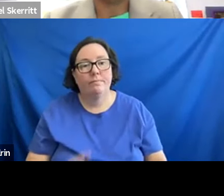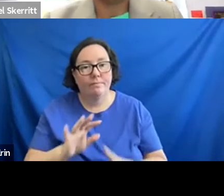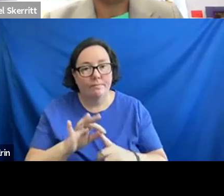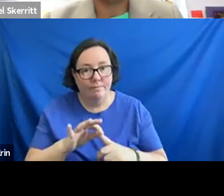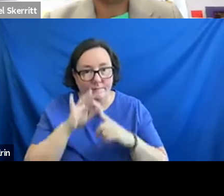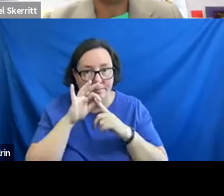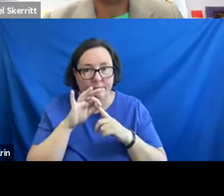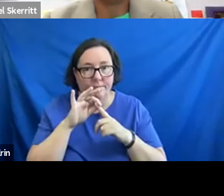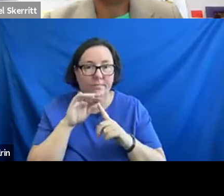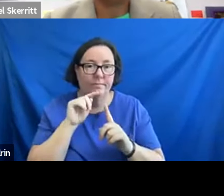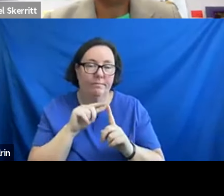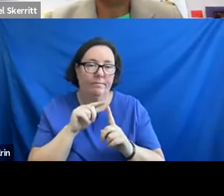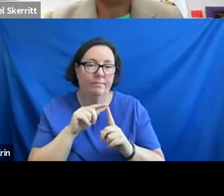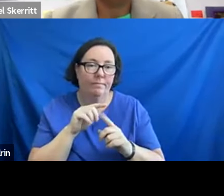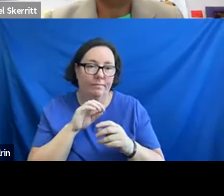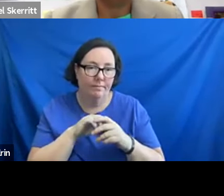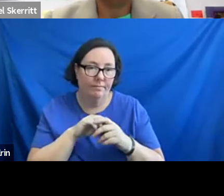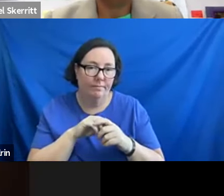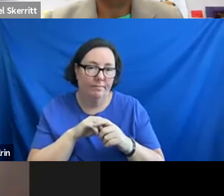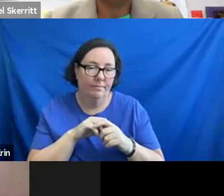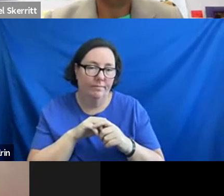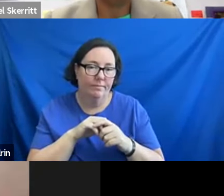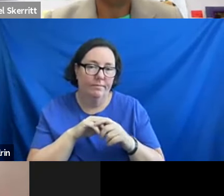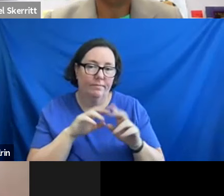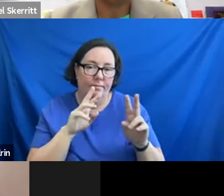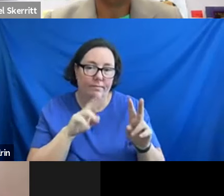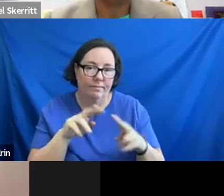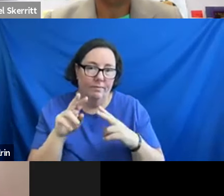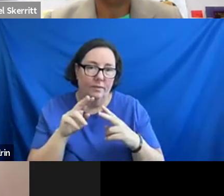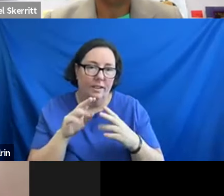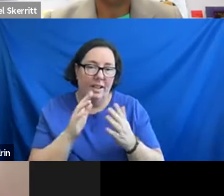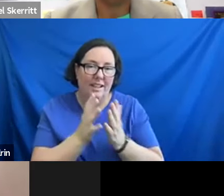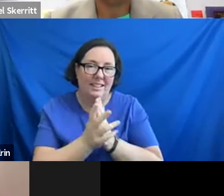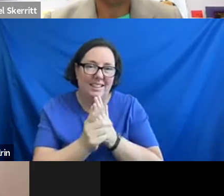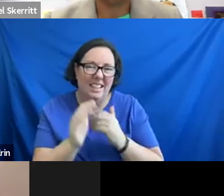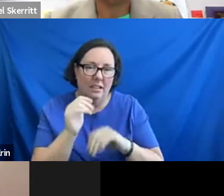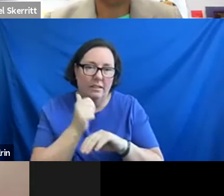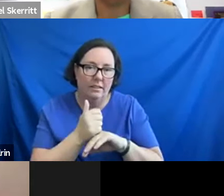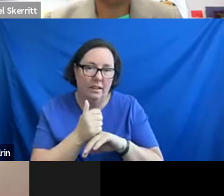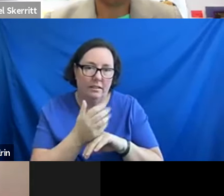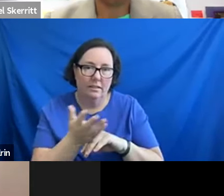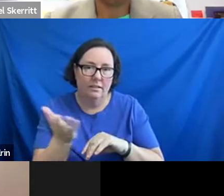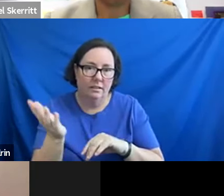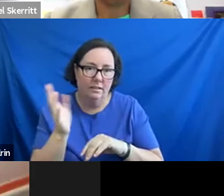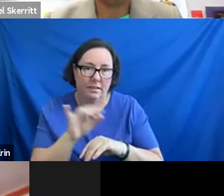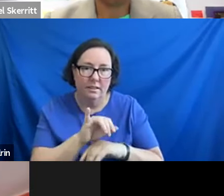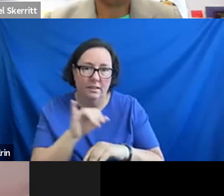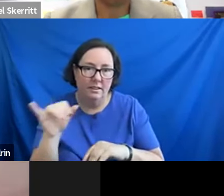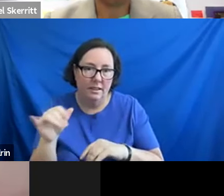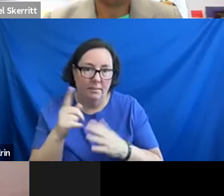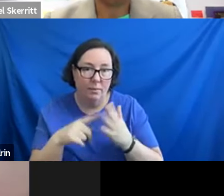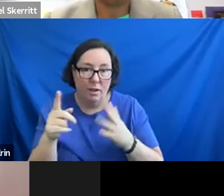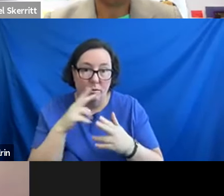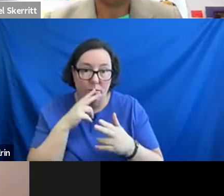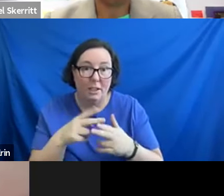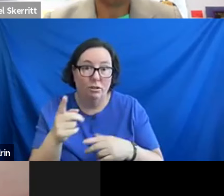particularly in looking at skill sets similar to those that you've